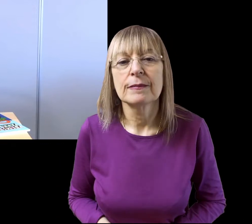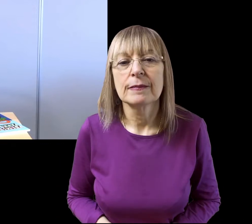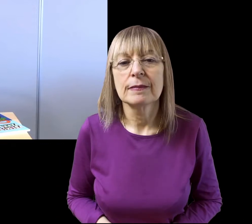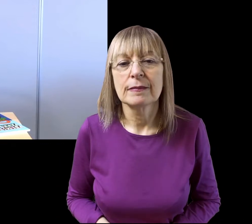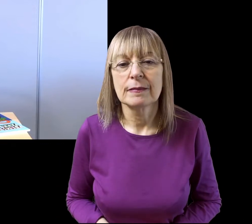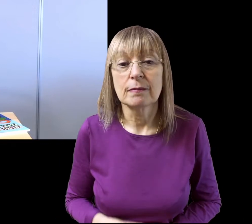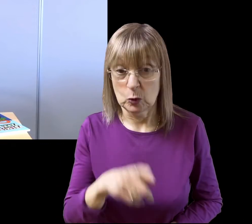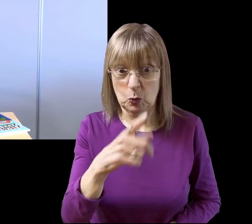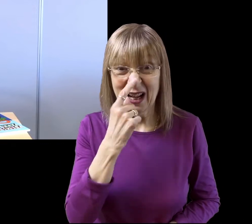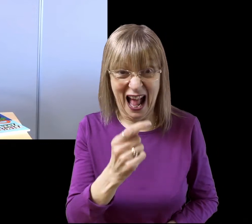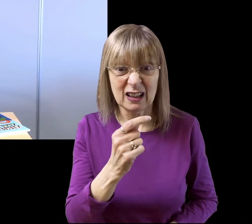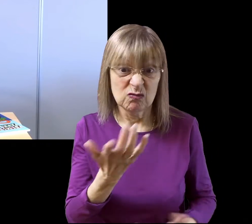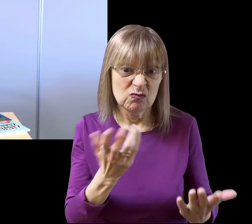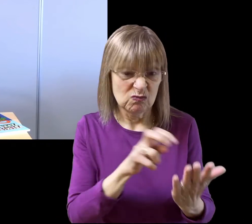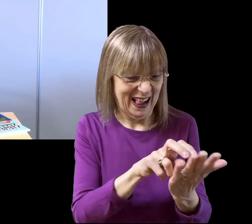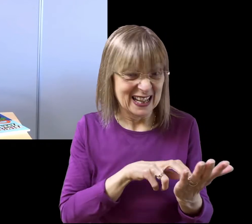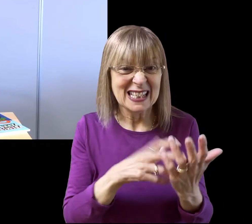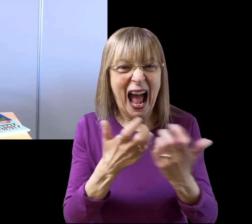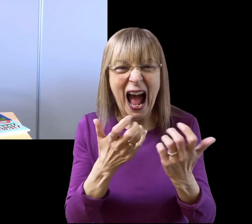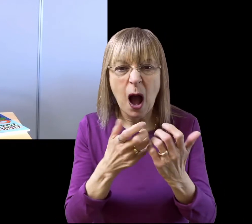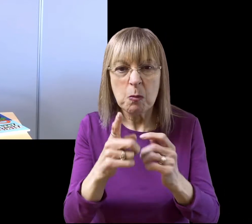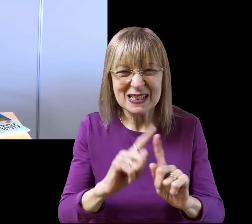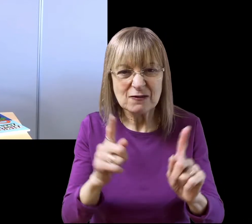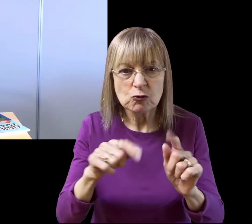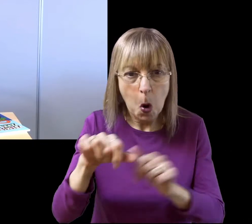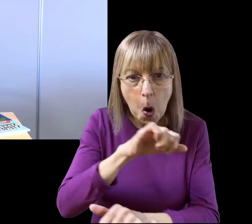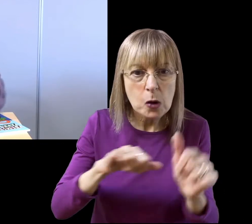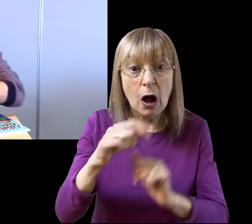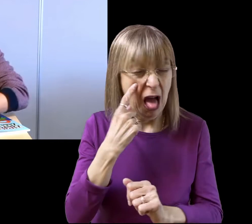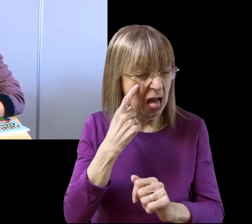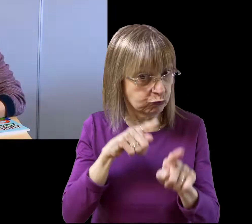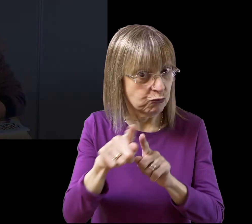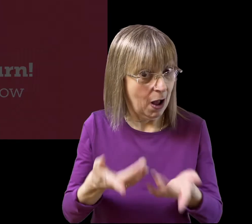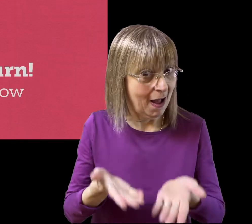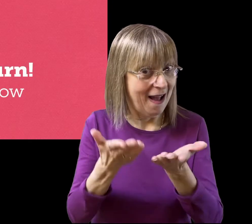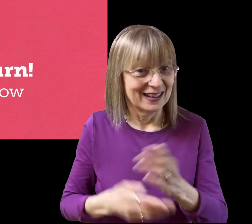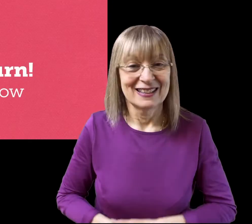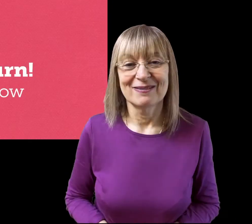ordering these, and can you list all the different orders? Over to you to have a go.